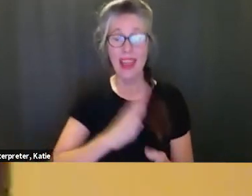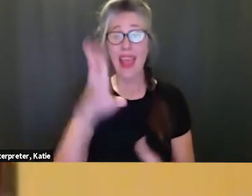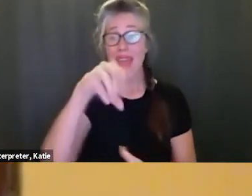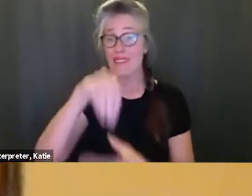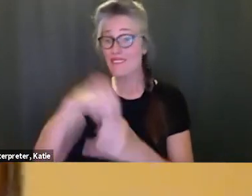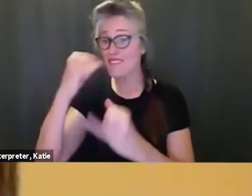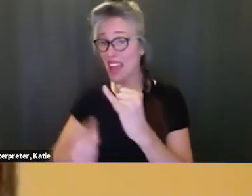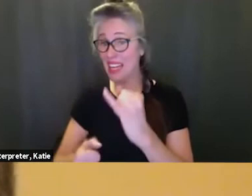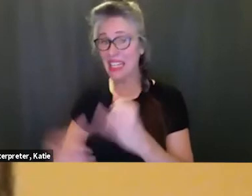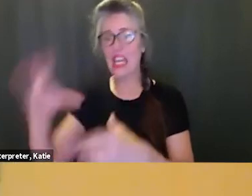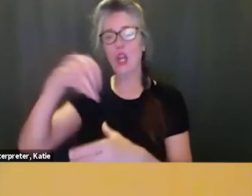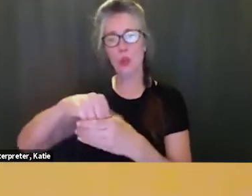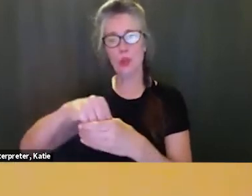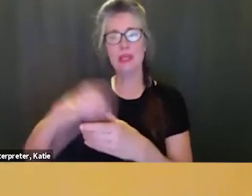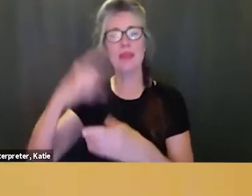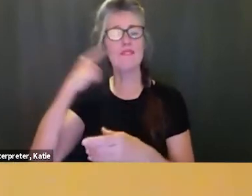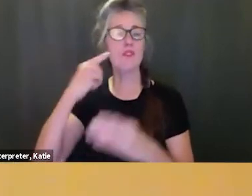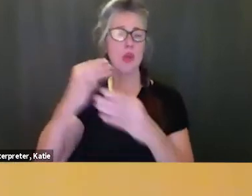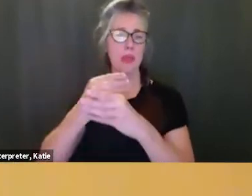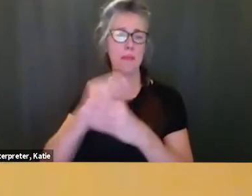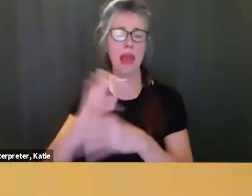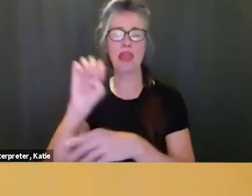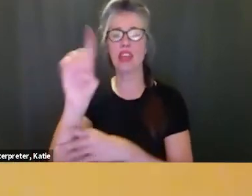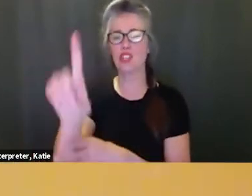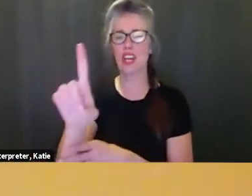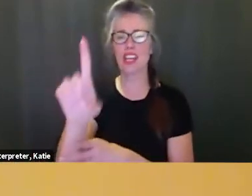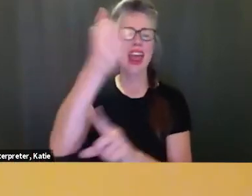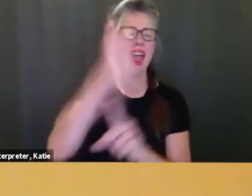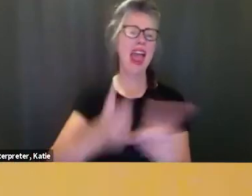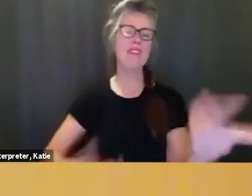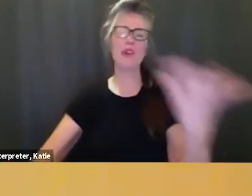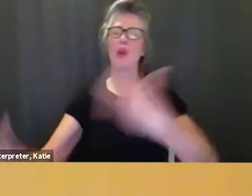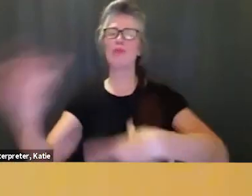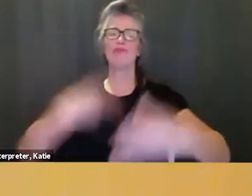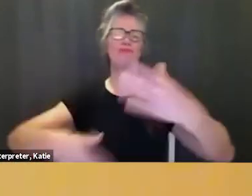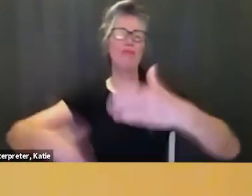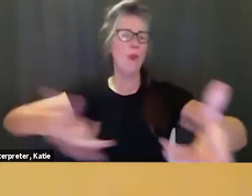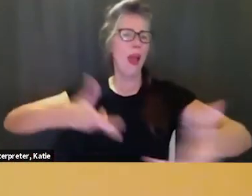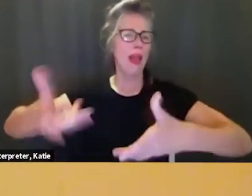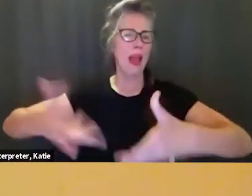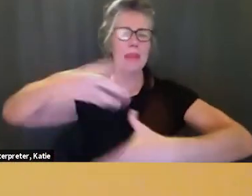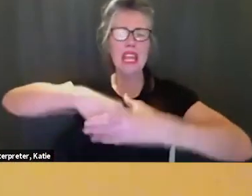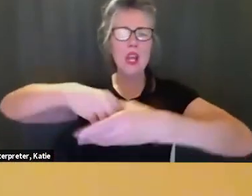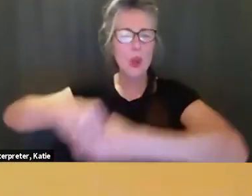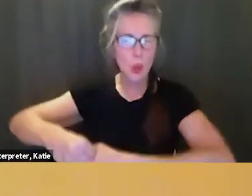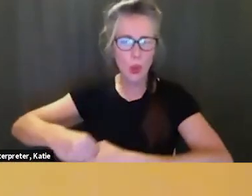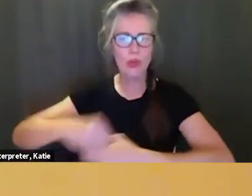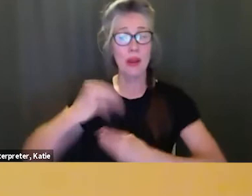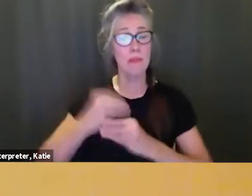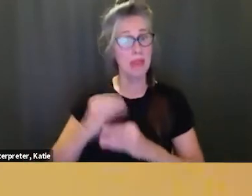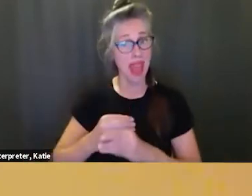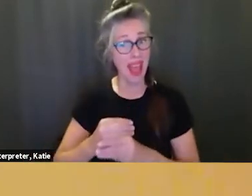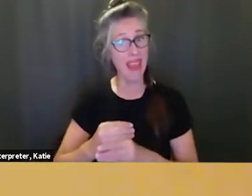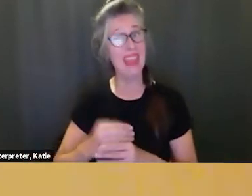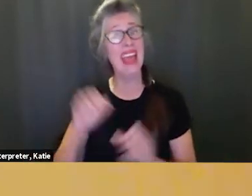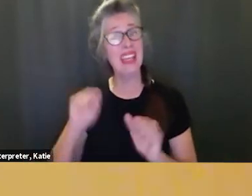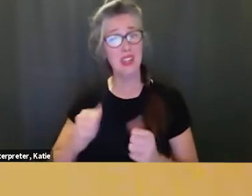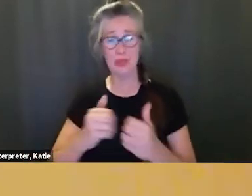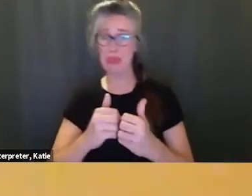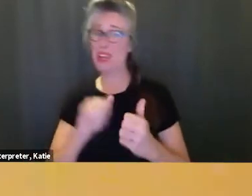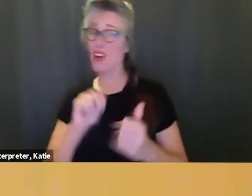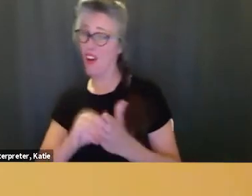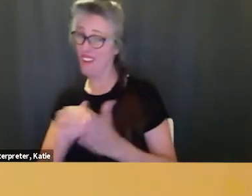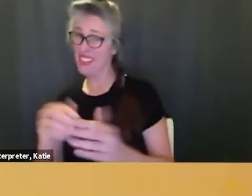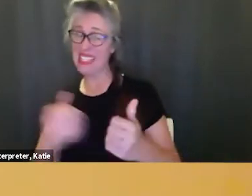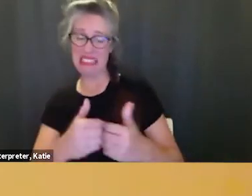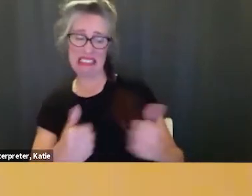in math education, including everyone in mathematics. Math has a history of being a separator,